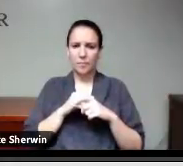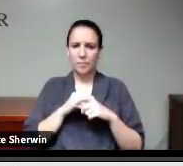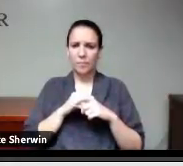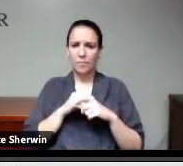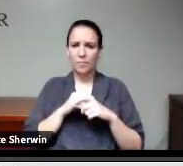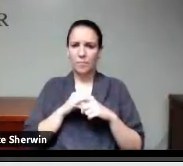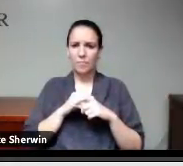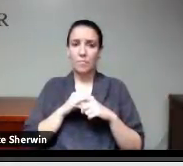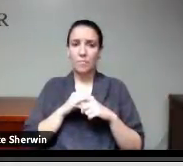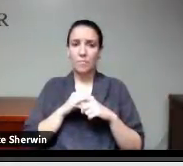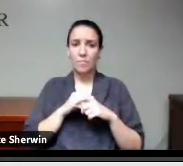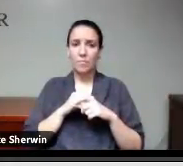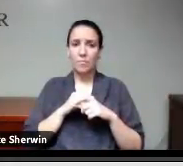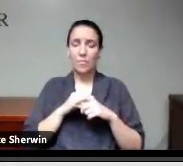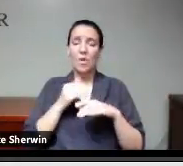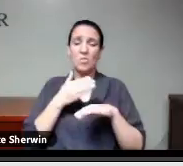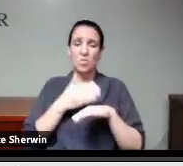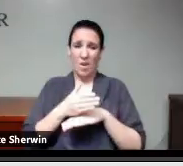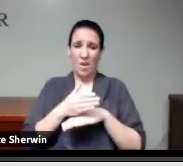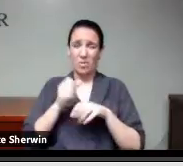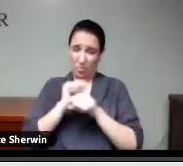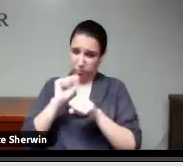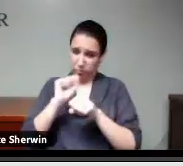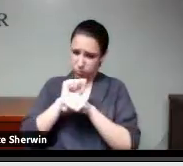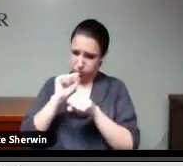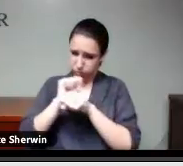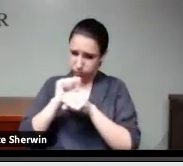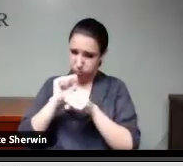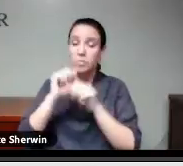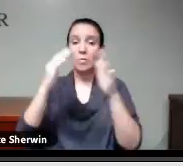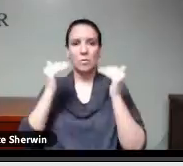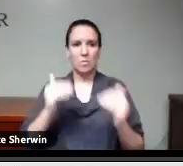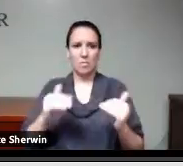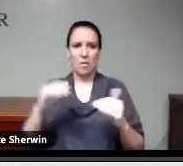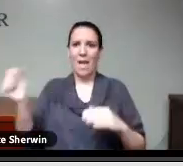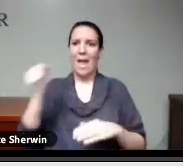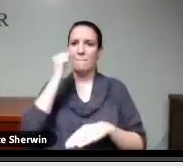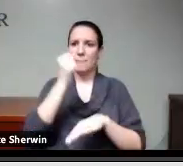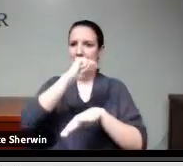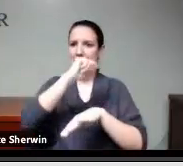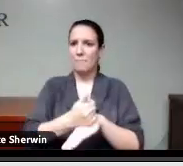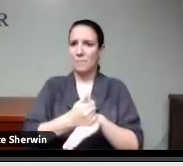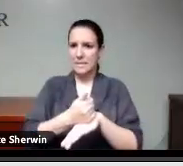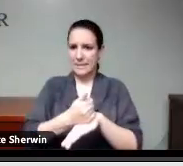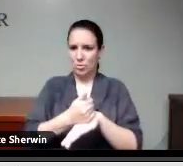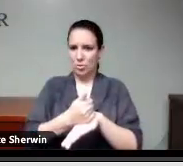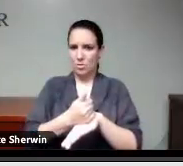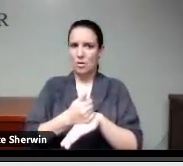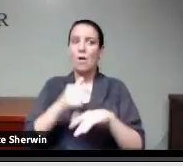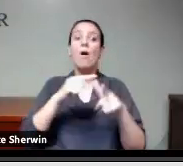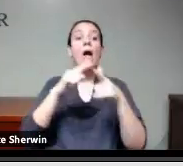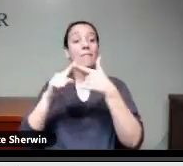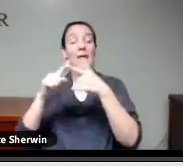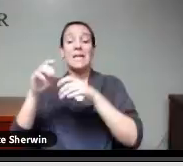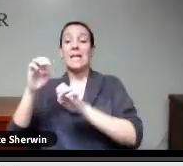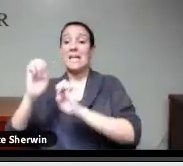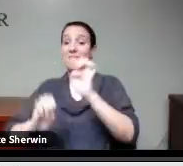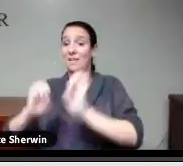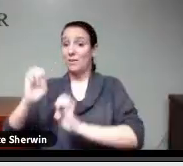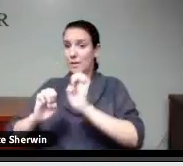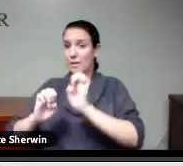we do a lot of work in that area, then we go on to implementation, and then we do evaluation. But evaluation